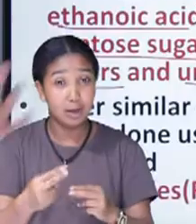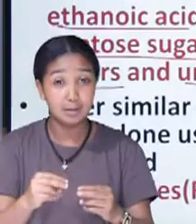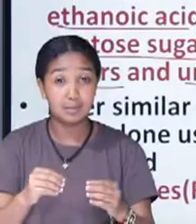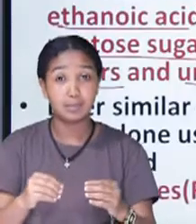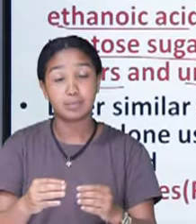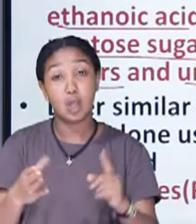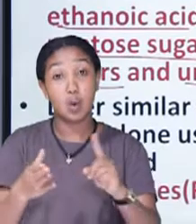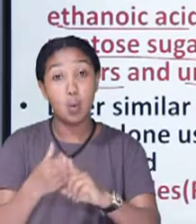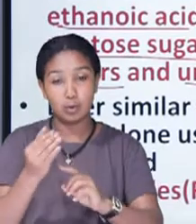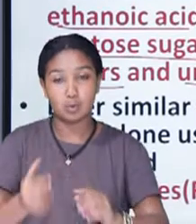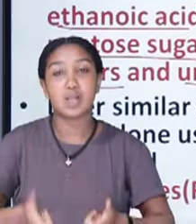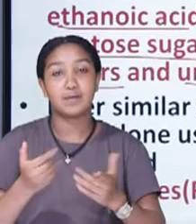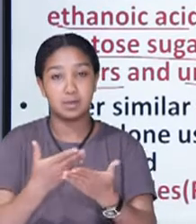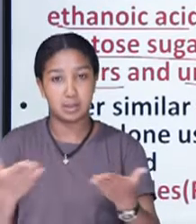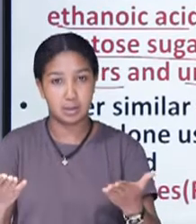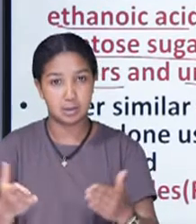component of living things.